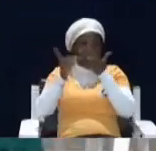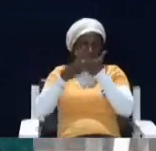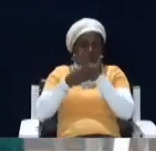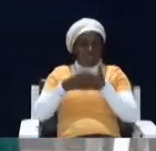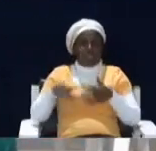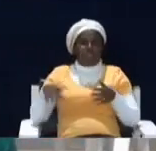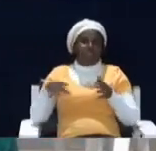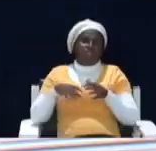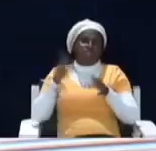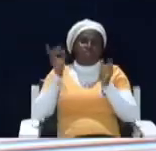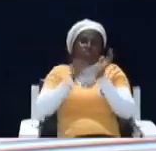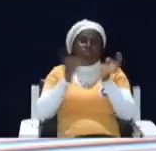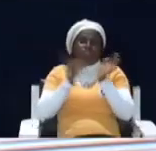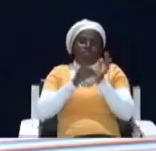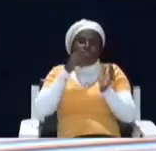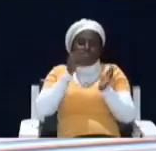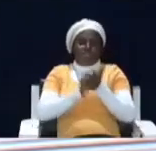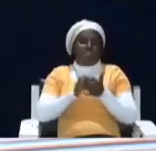have to